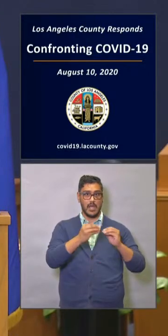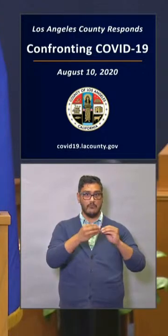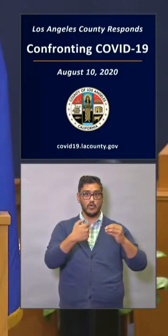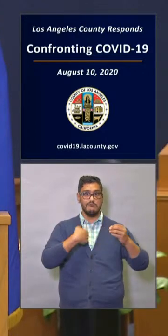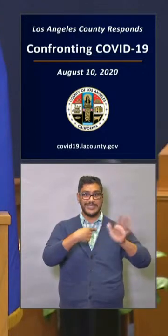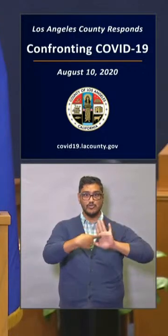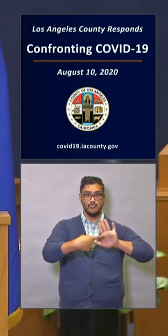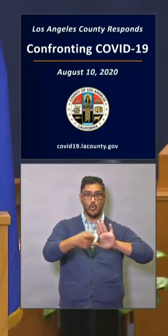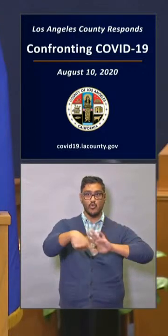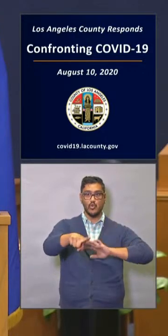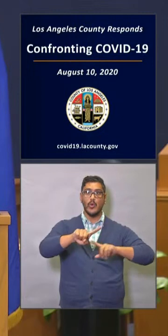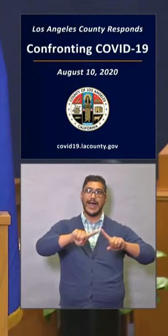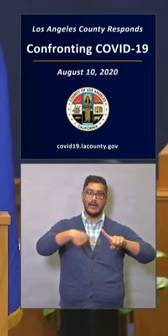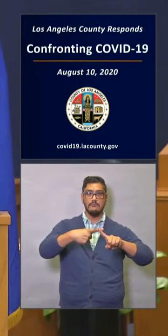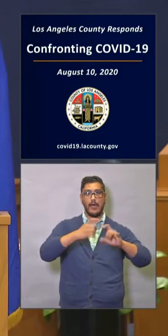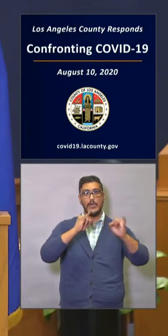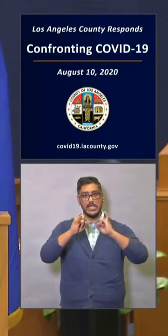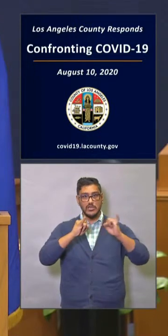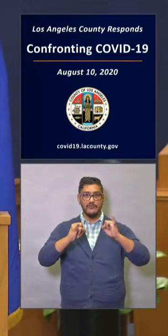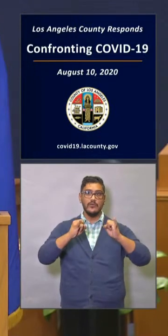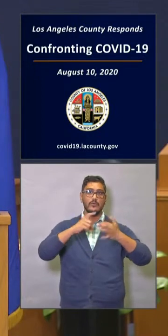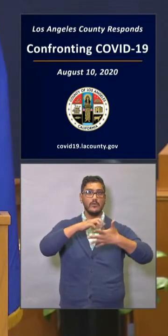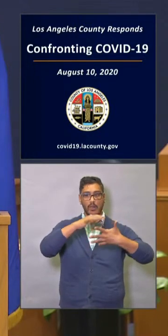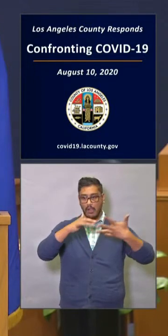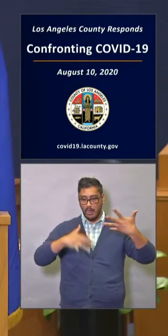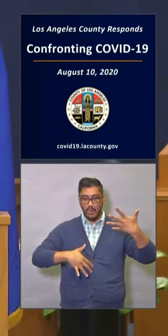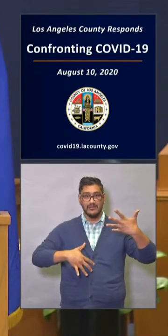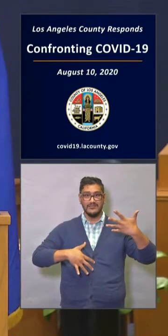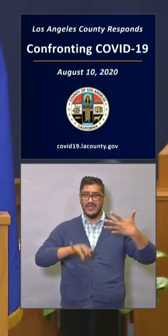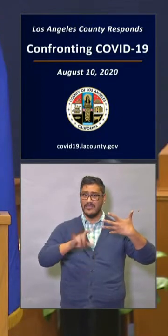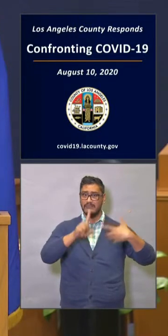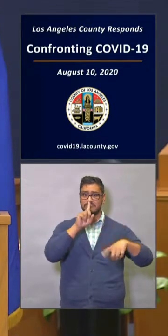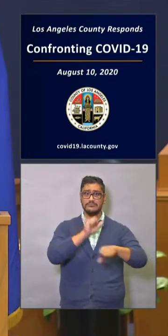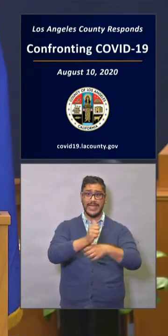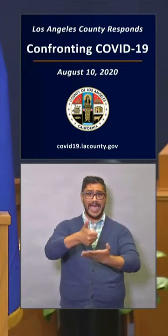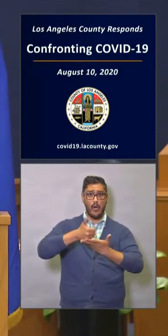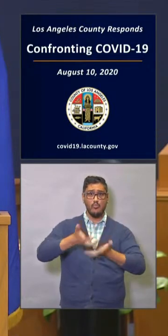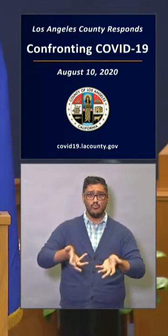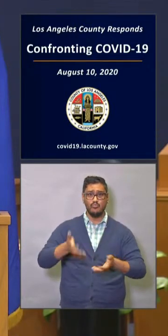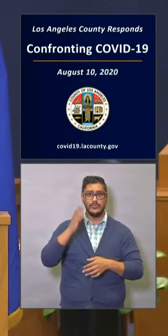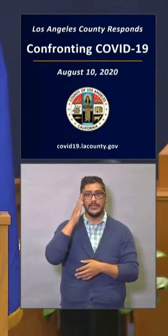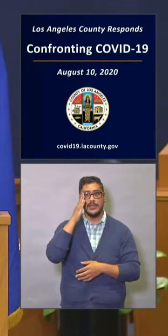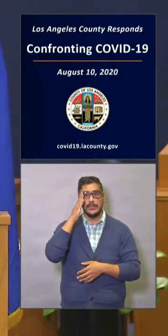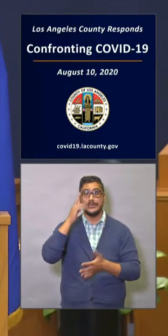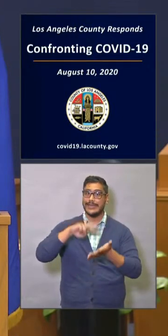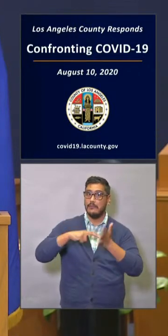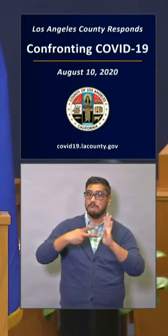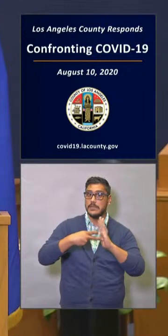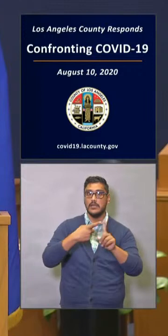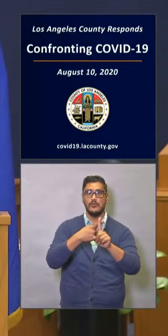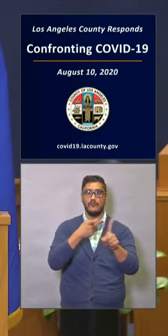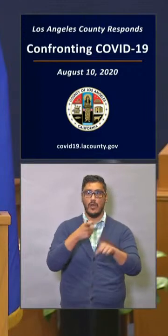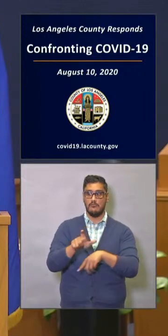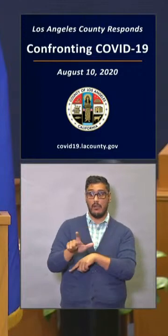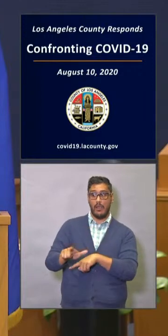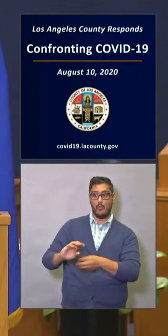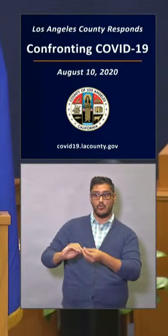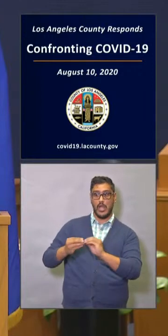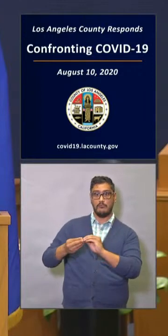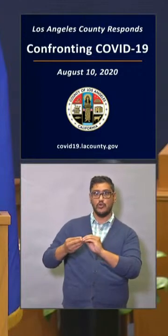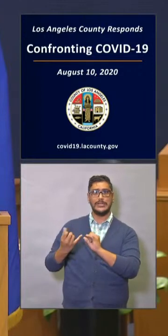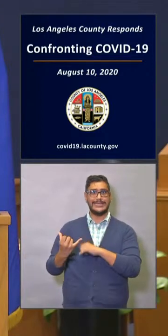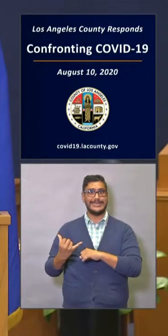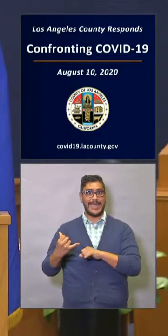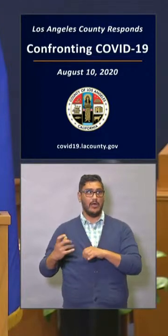about completing an interview are so helpful. Because that means we've gone from very low numbers all the